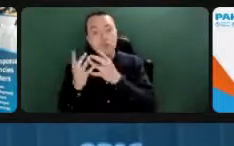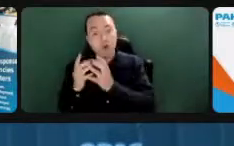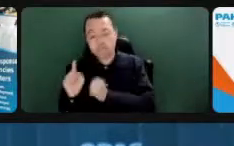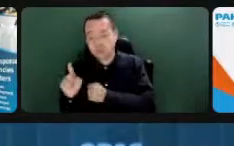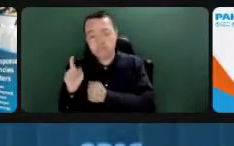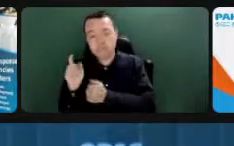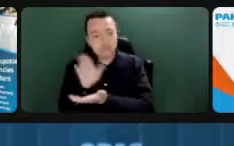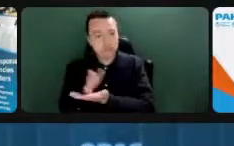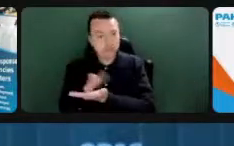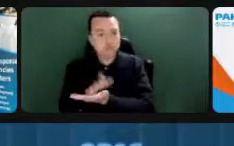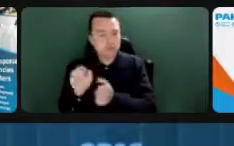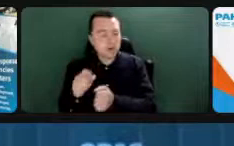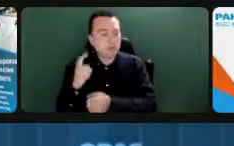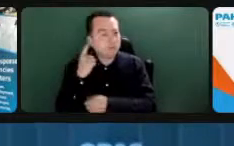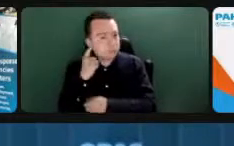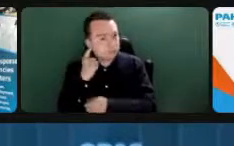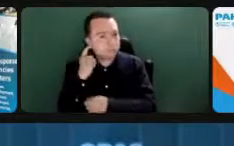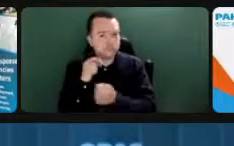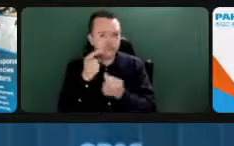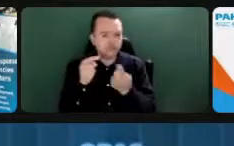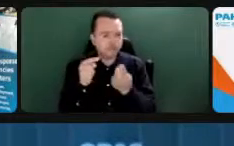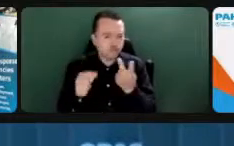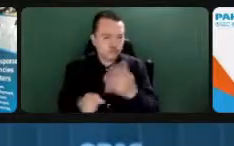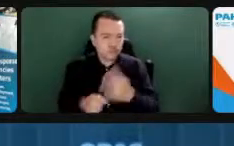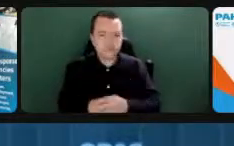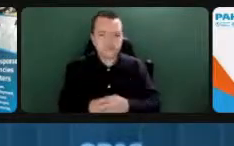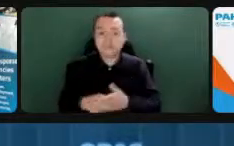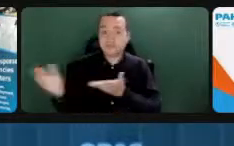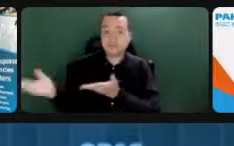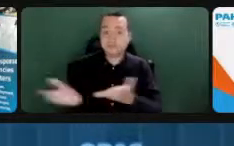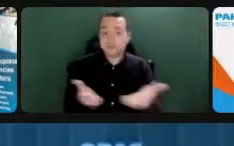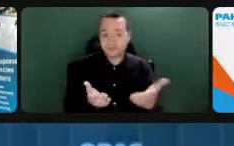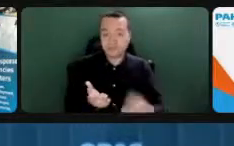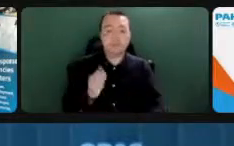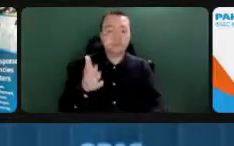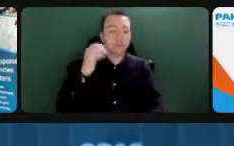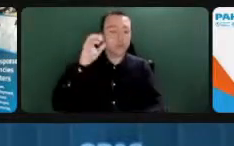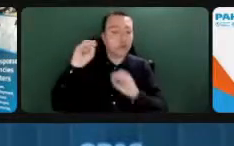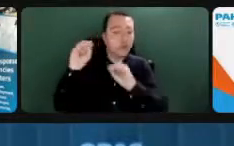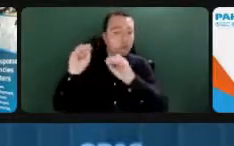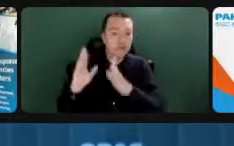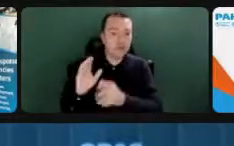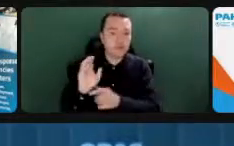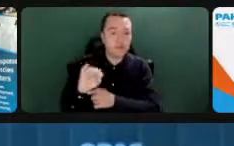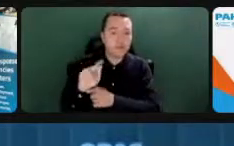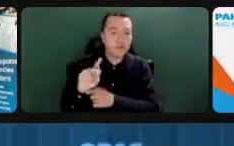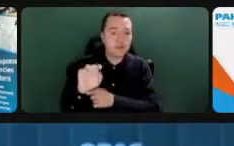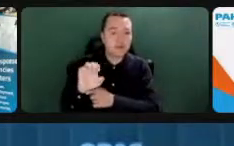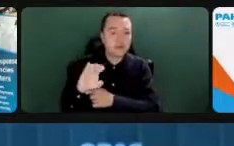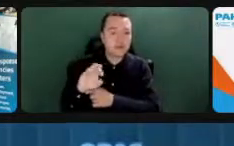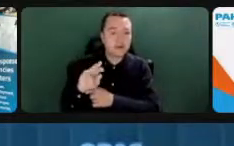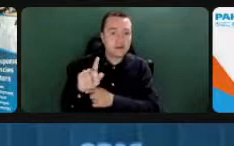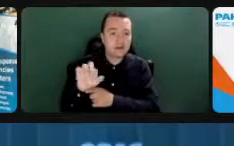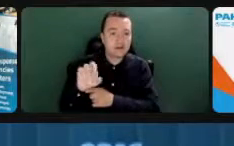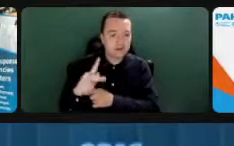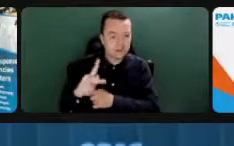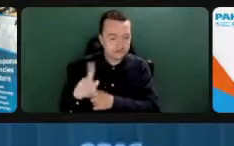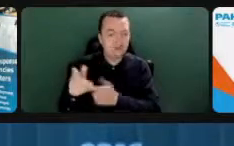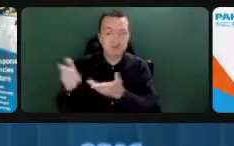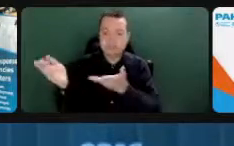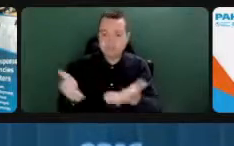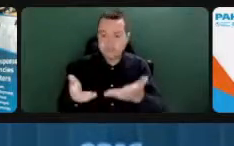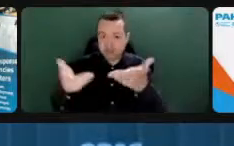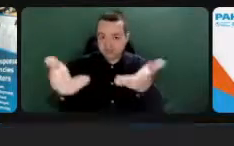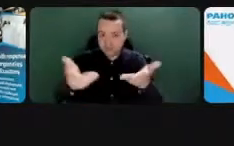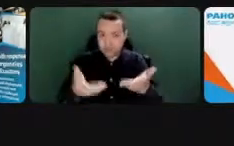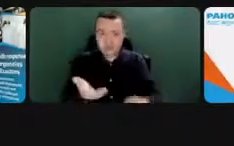Mike Clark, thank you and good morning. I'll give the floor to you so you can start your presentation on the Evidence Aid collection.